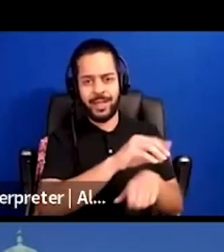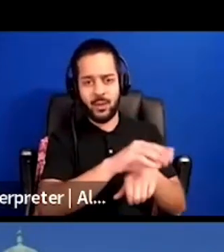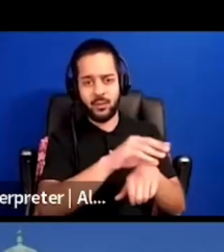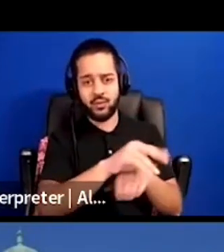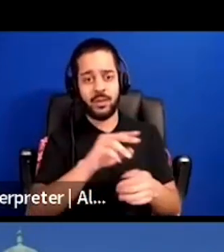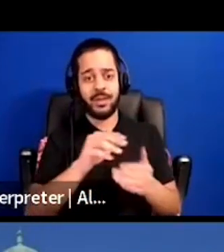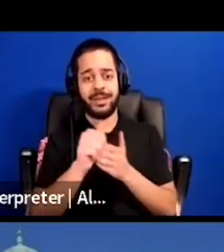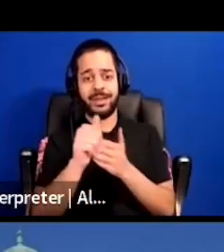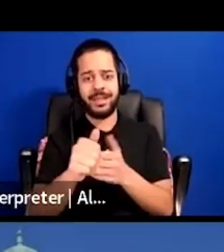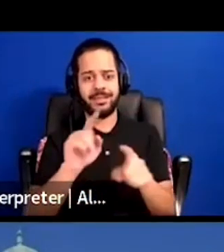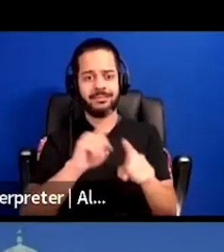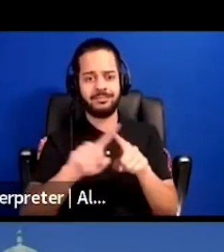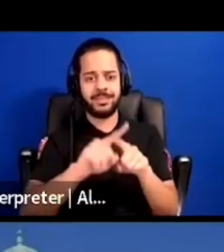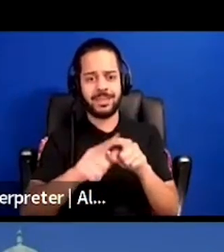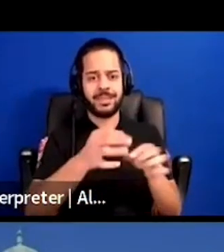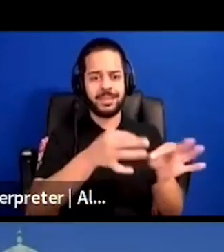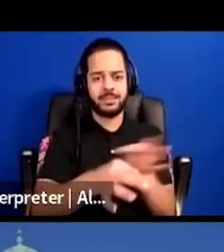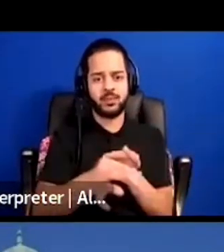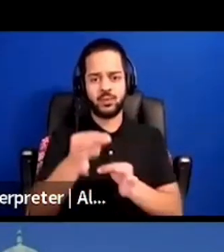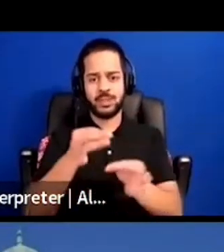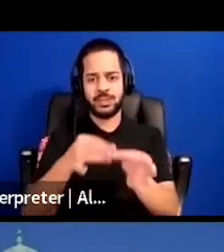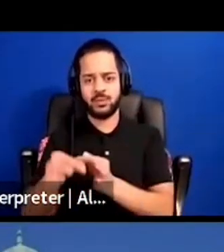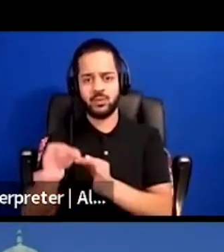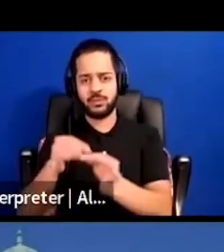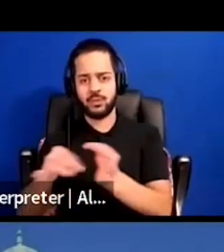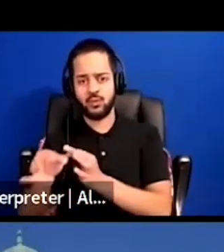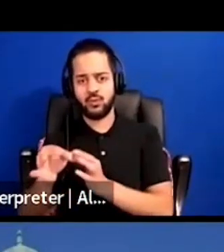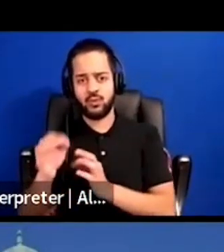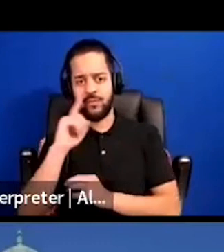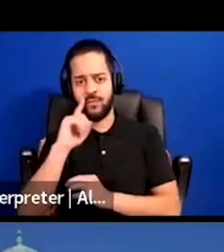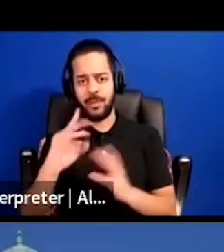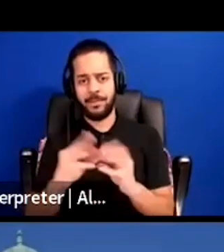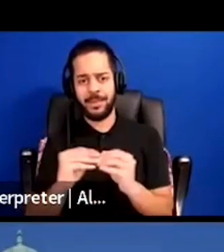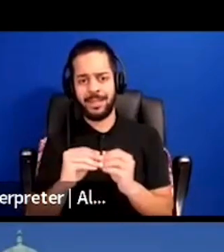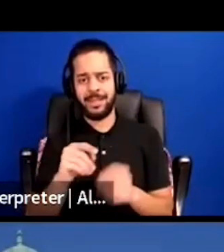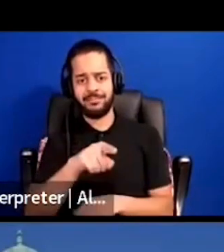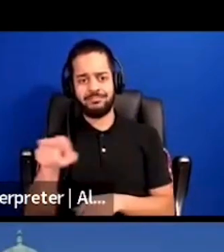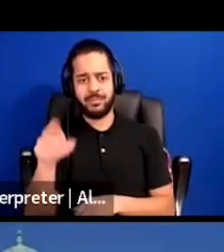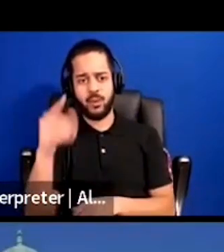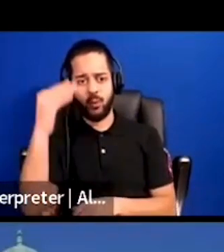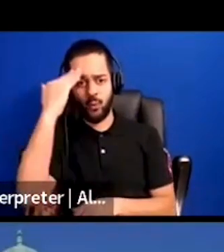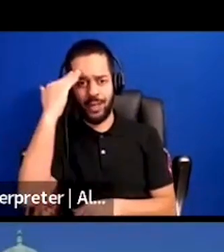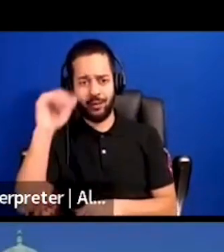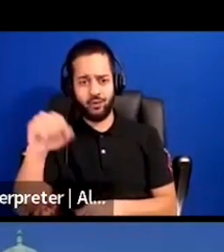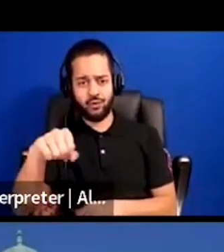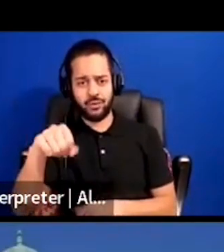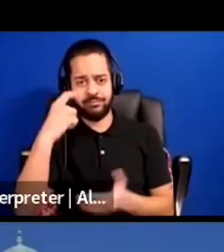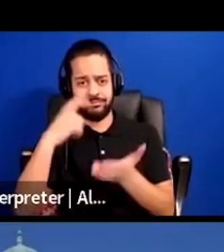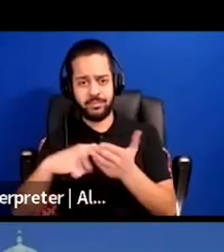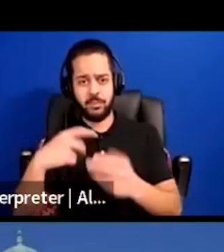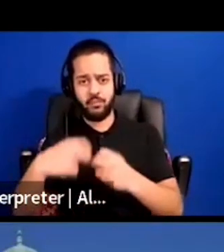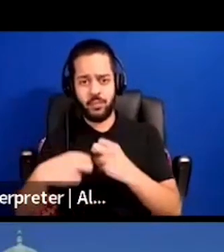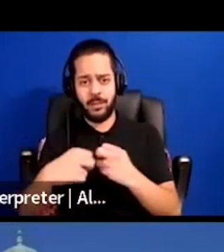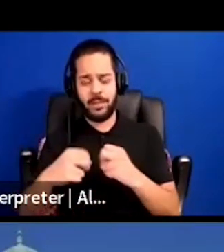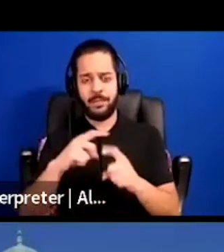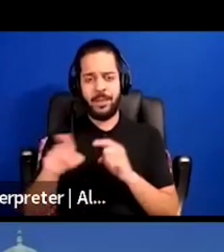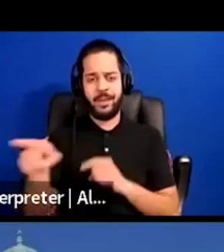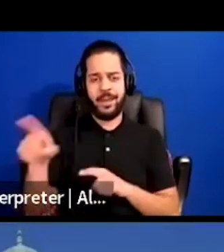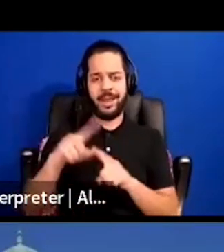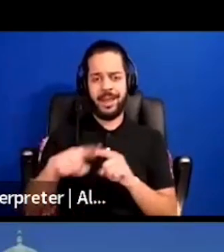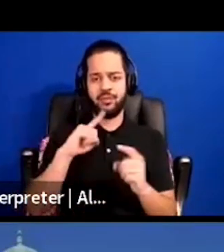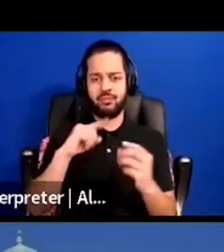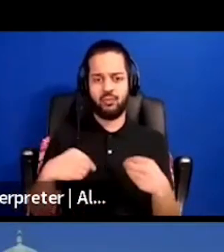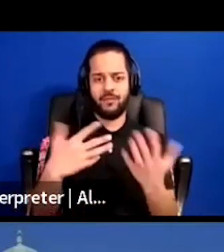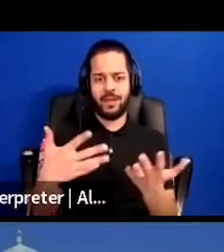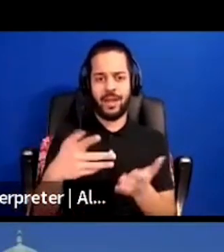were unaware. I can say they are aware, but they can't really give any professional guidance. They're just basically